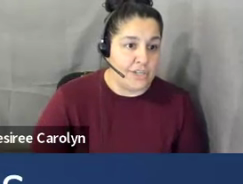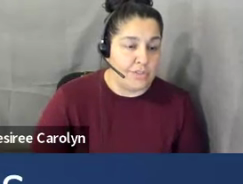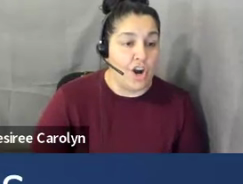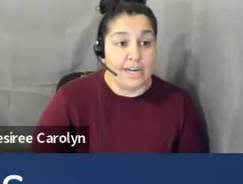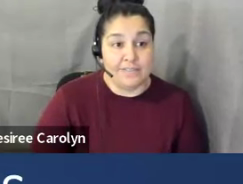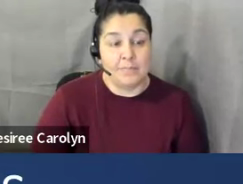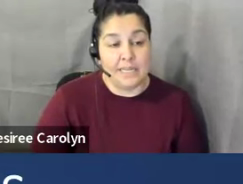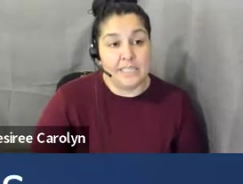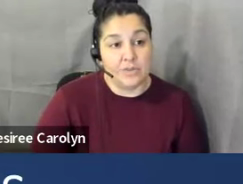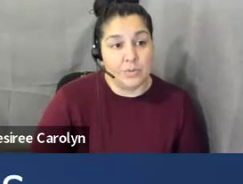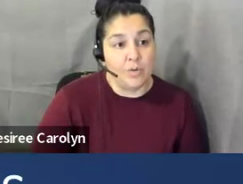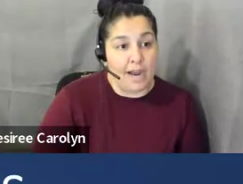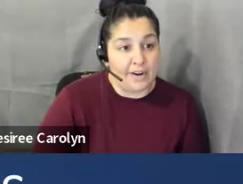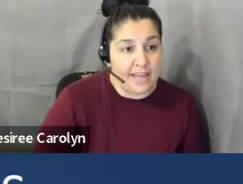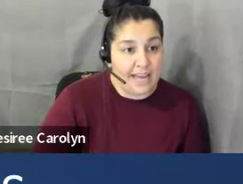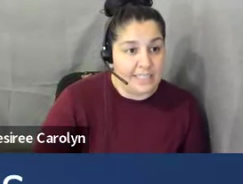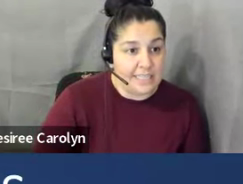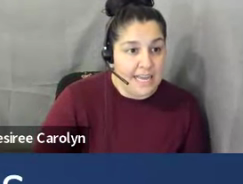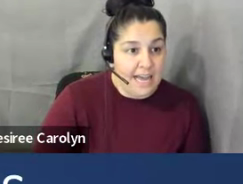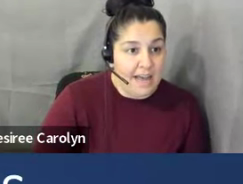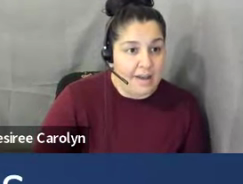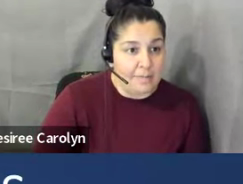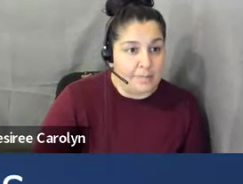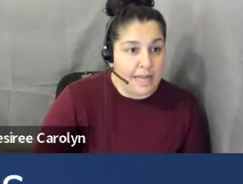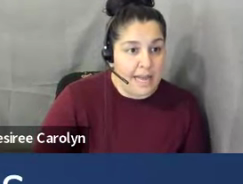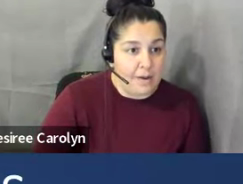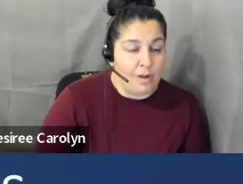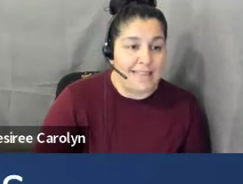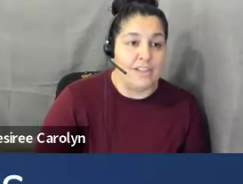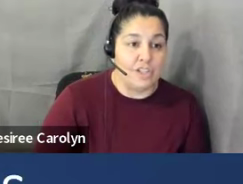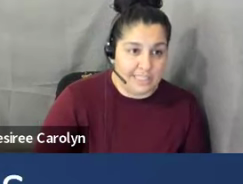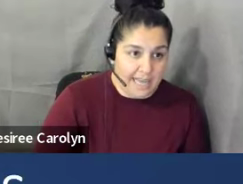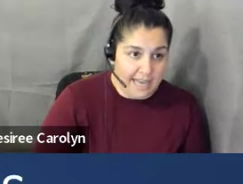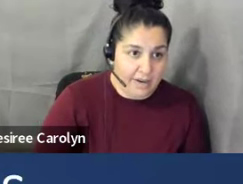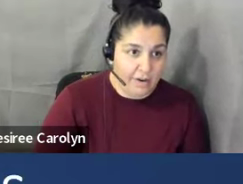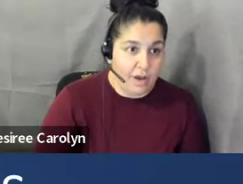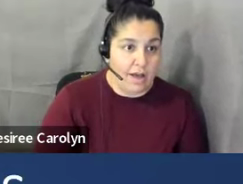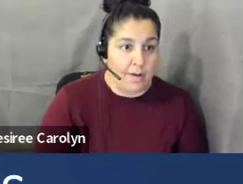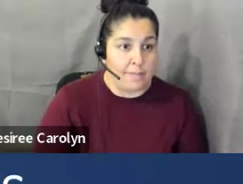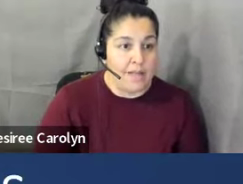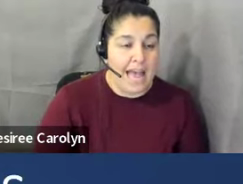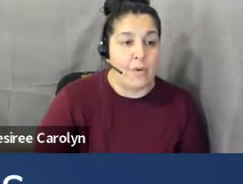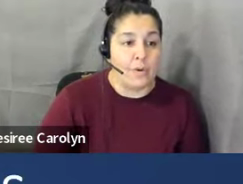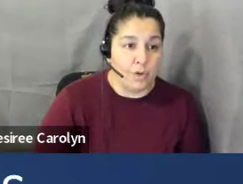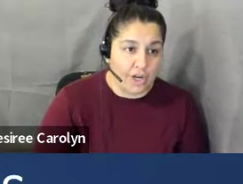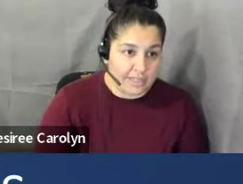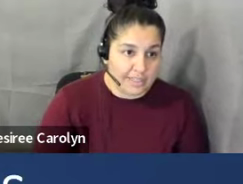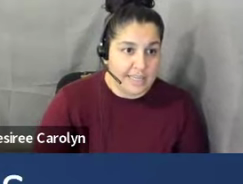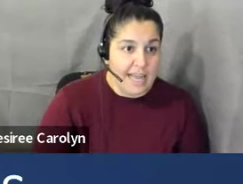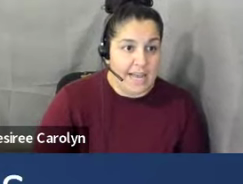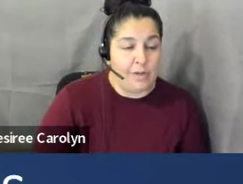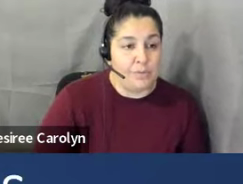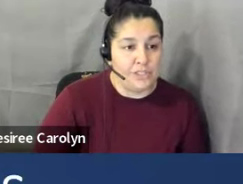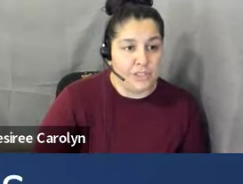how to use cart if somebody does require that, what that looks like, how it